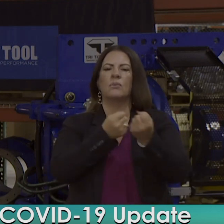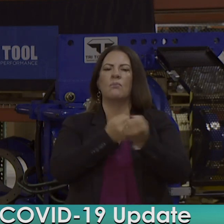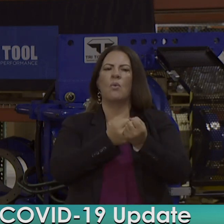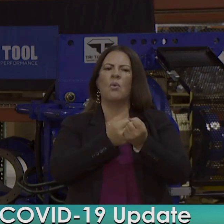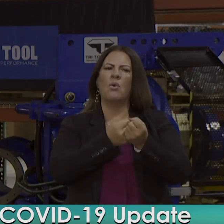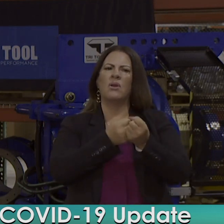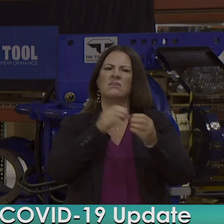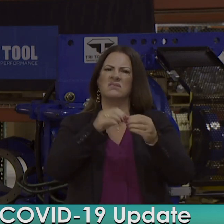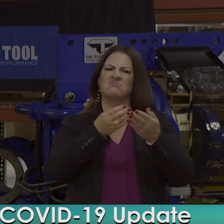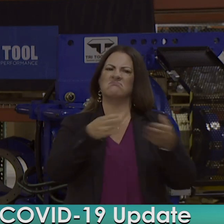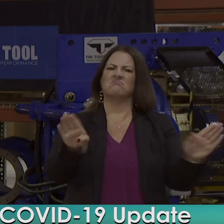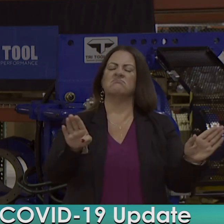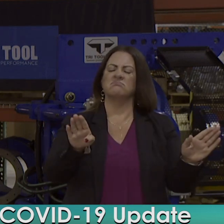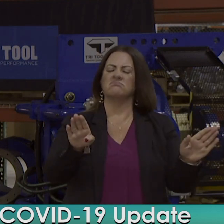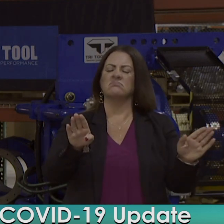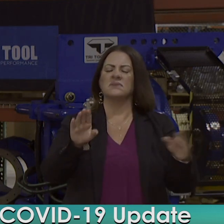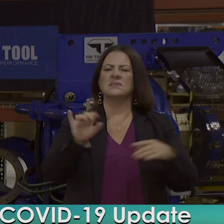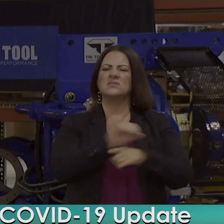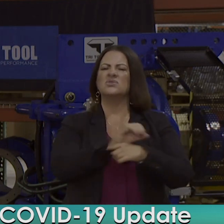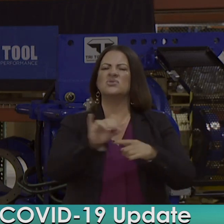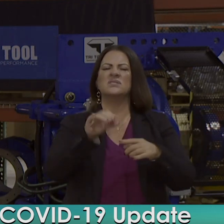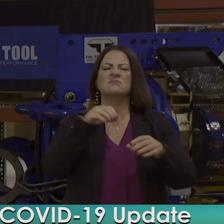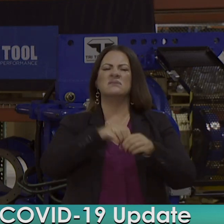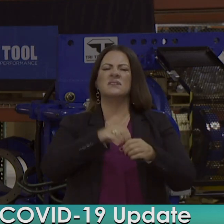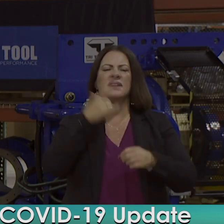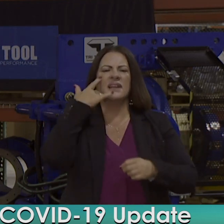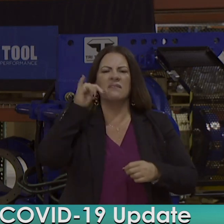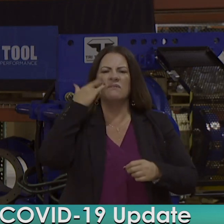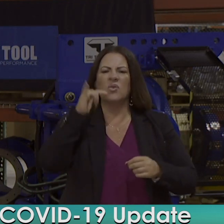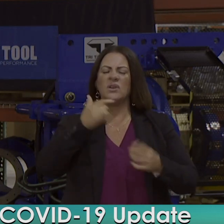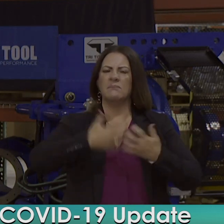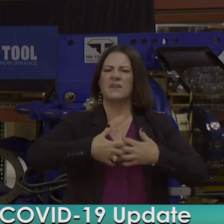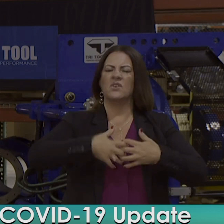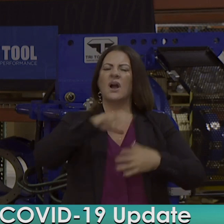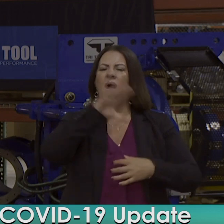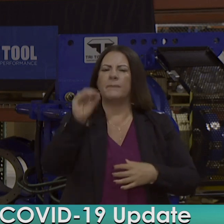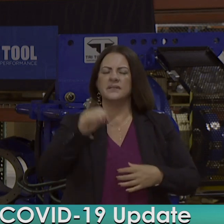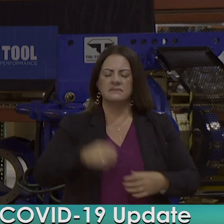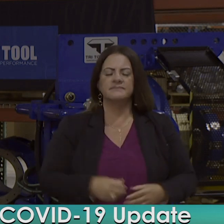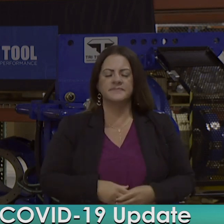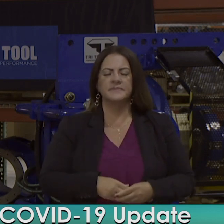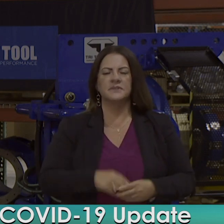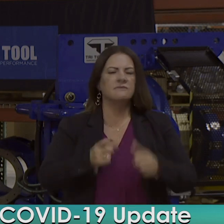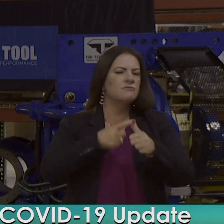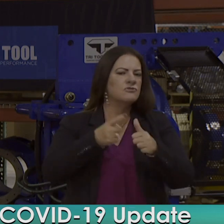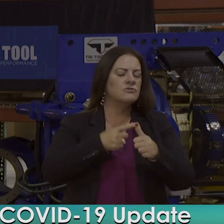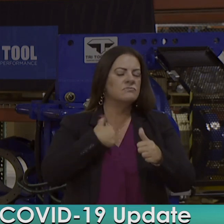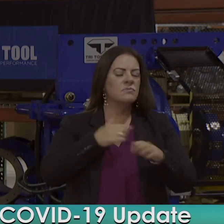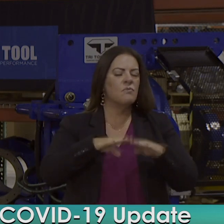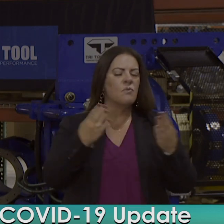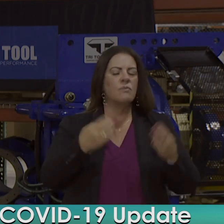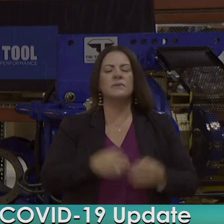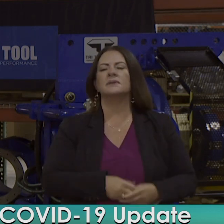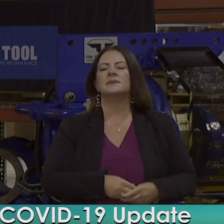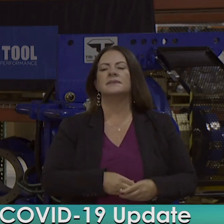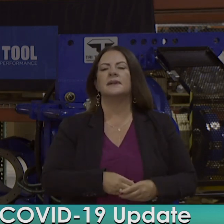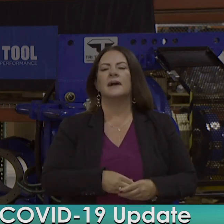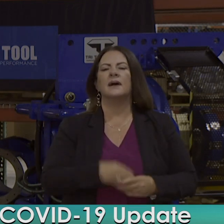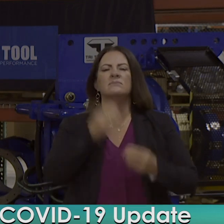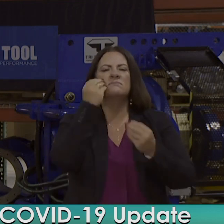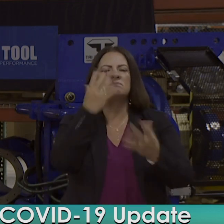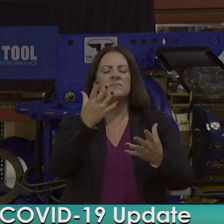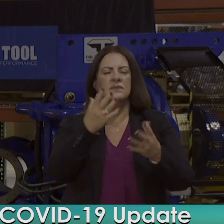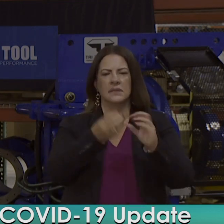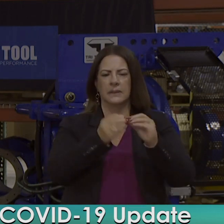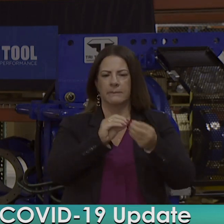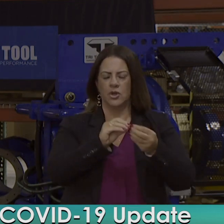industry and focusing on California-based manufacturing. I'll do that just in a moment. I wanted to first, though, begin by updating all of